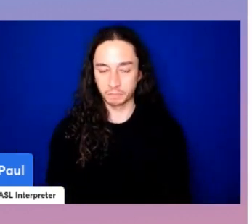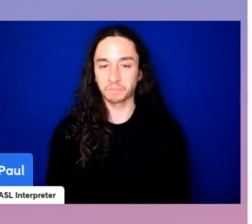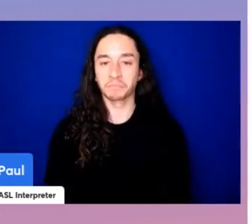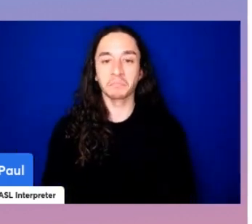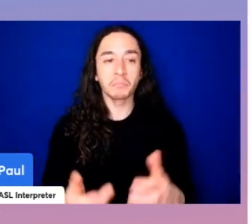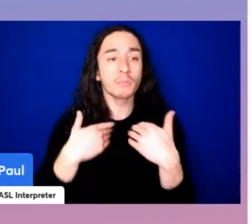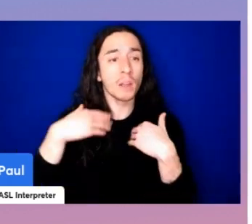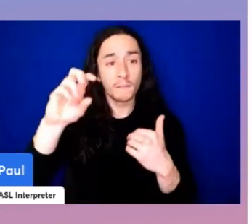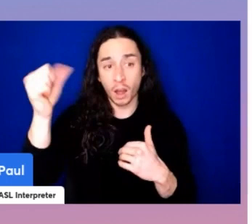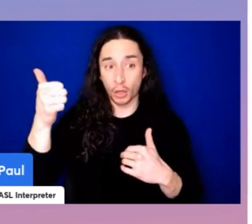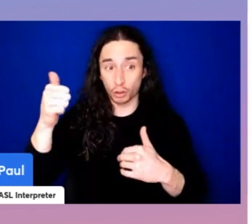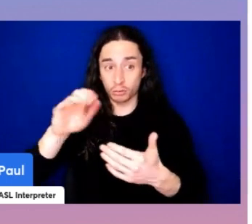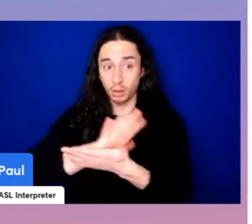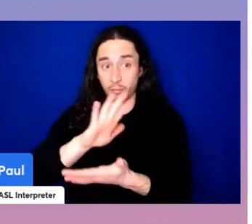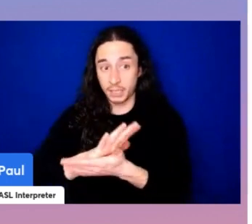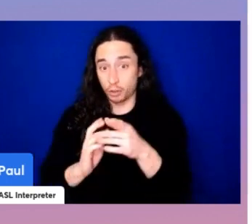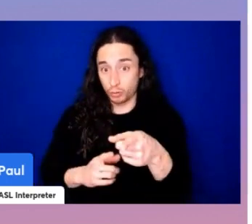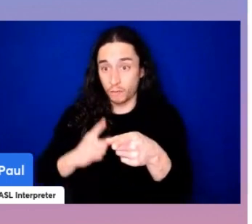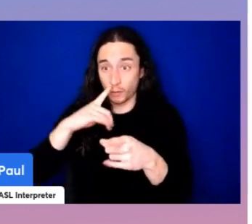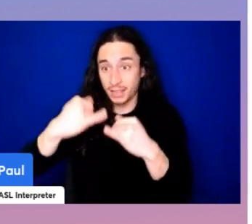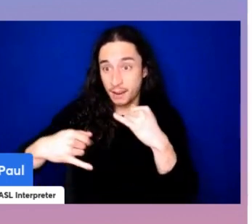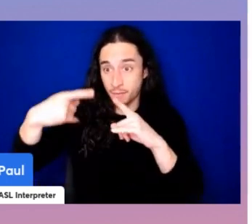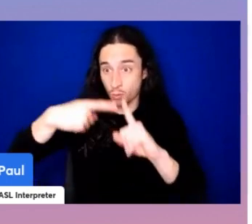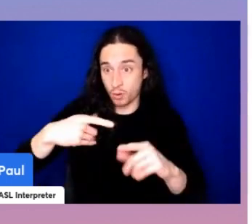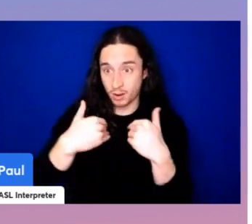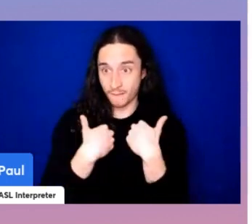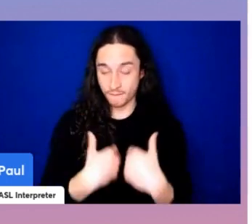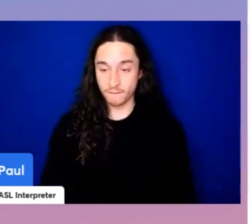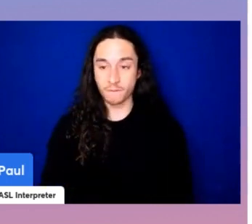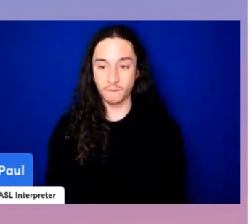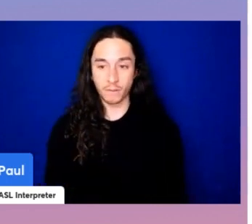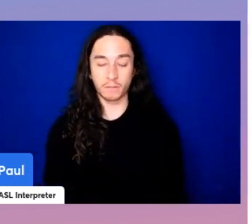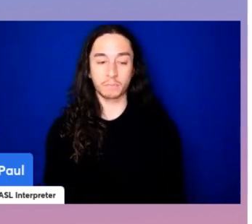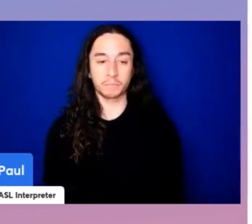documentation for that endpoint,